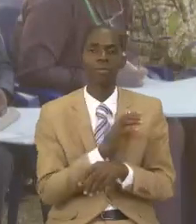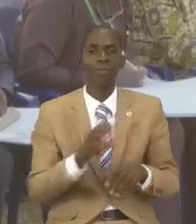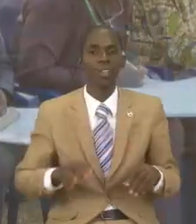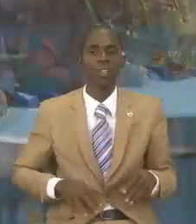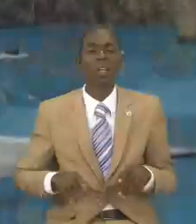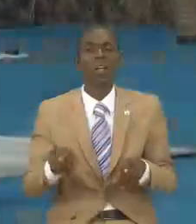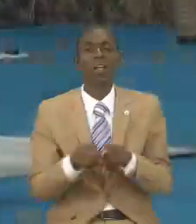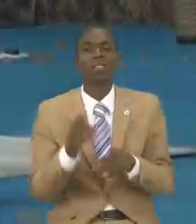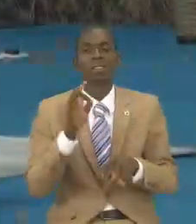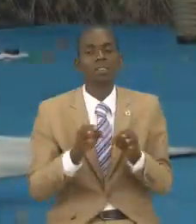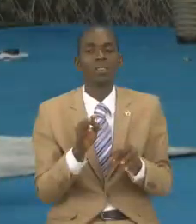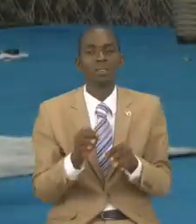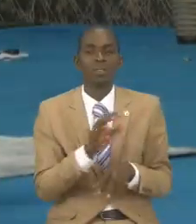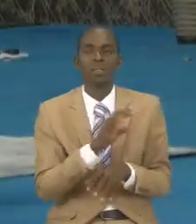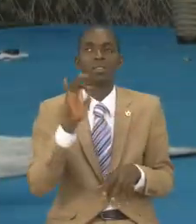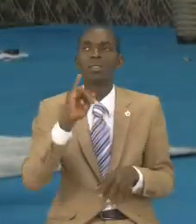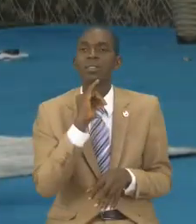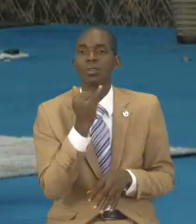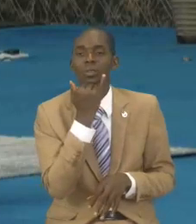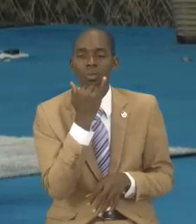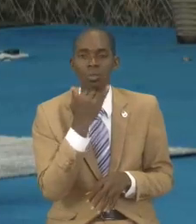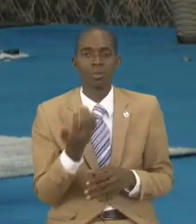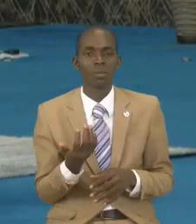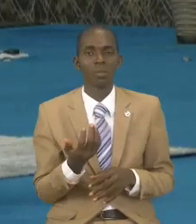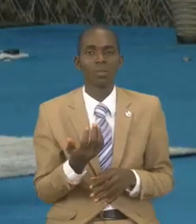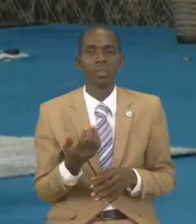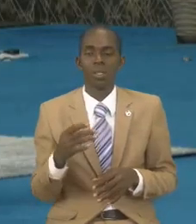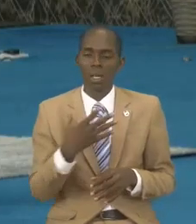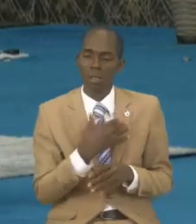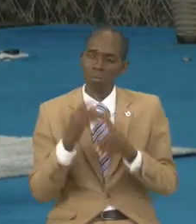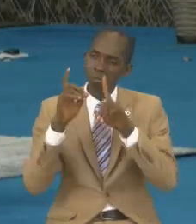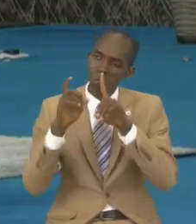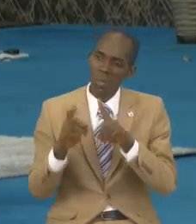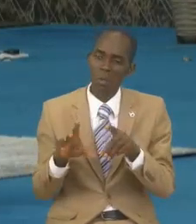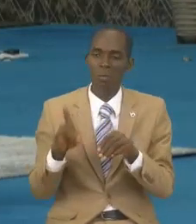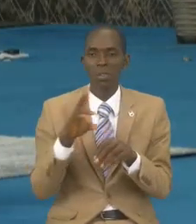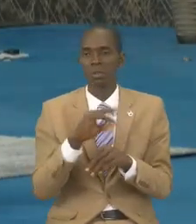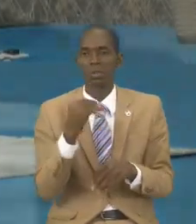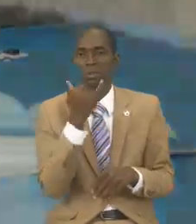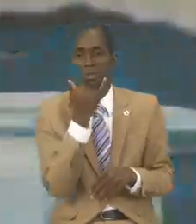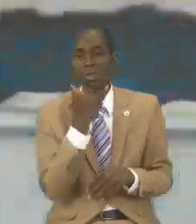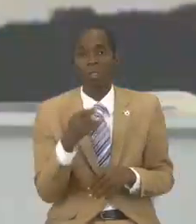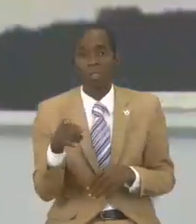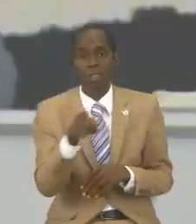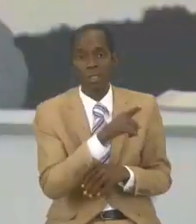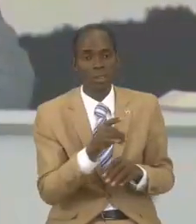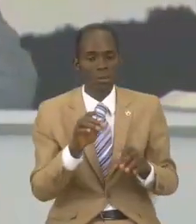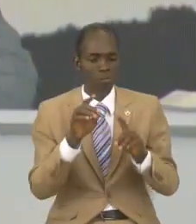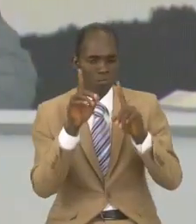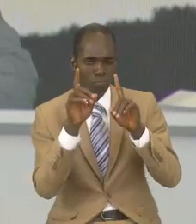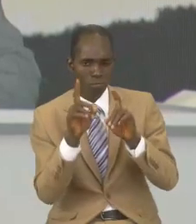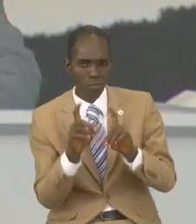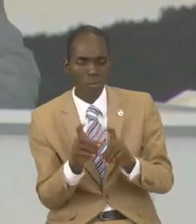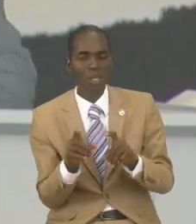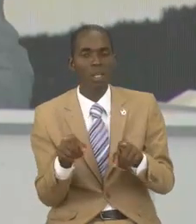accused. I find no fault. They examined him as they will examine a